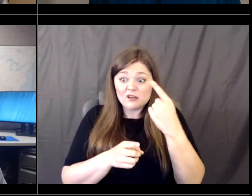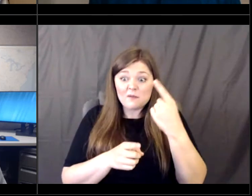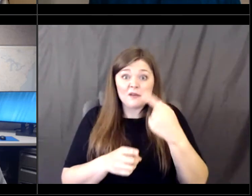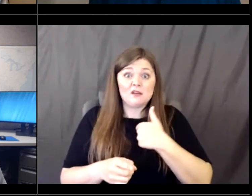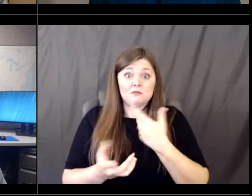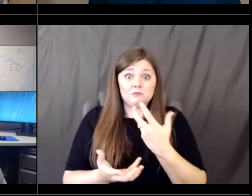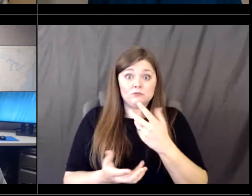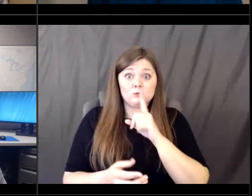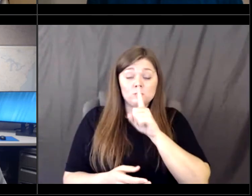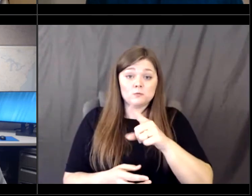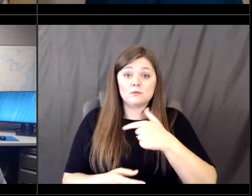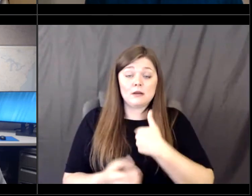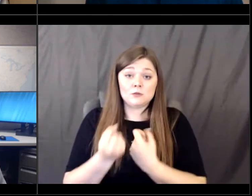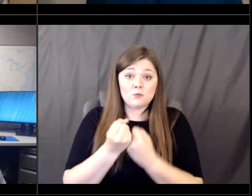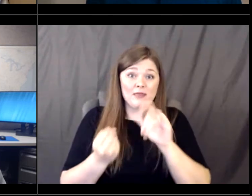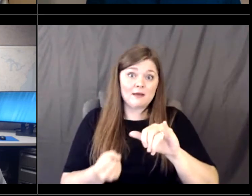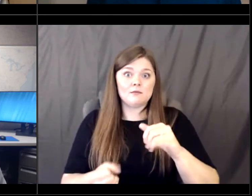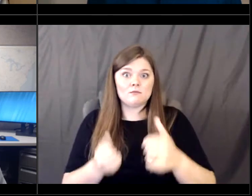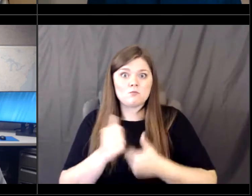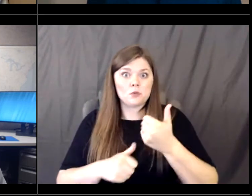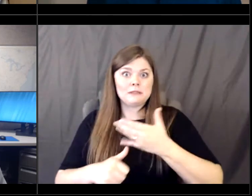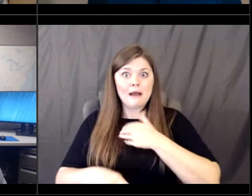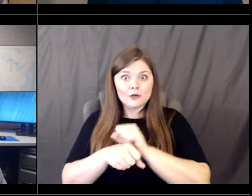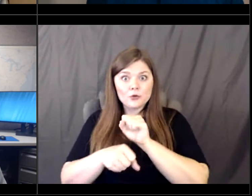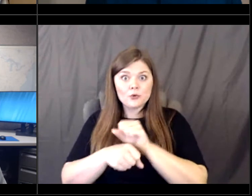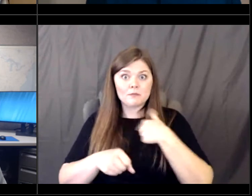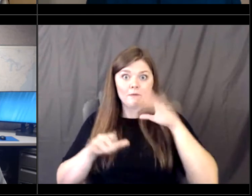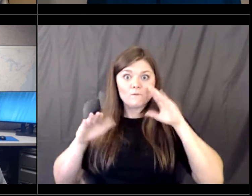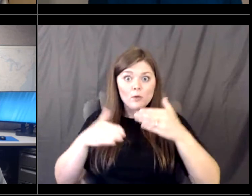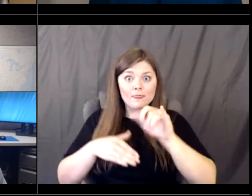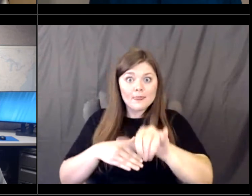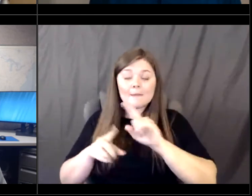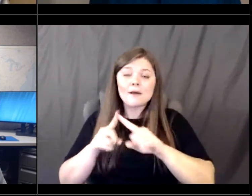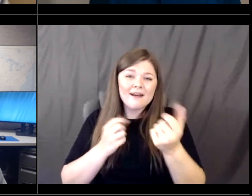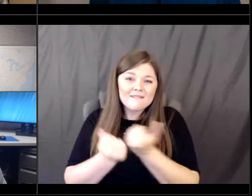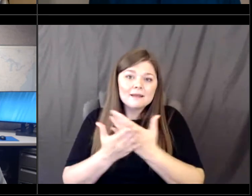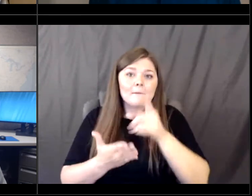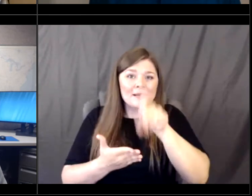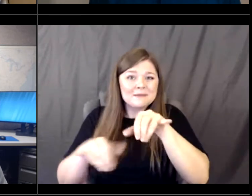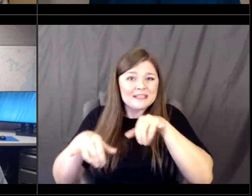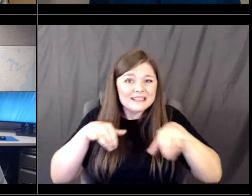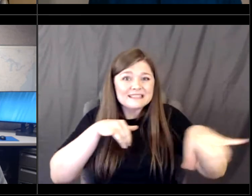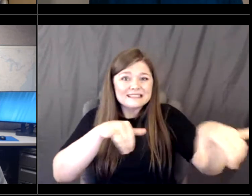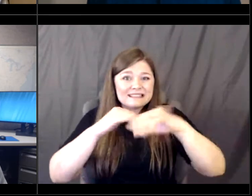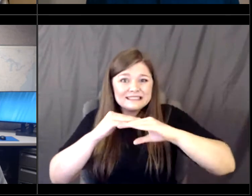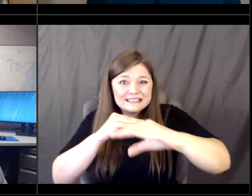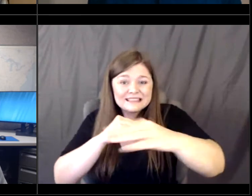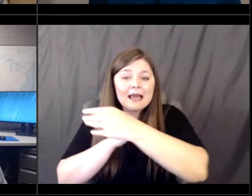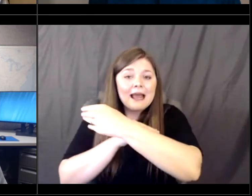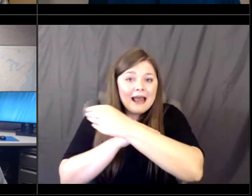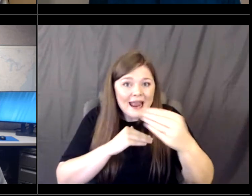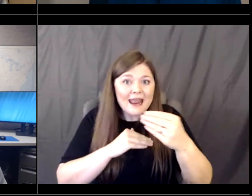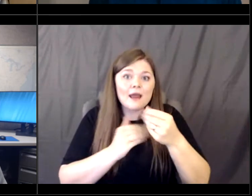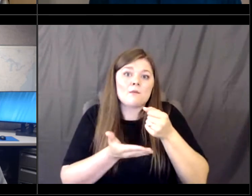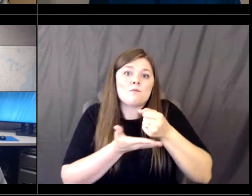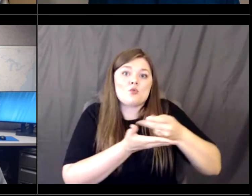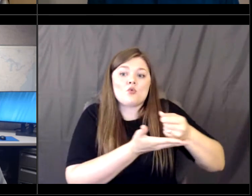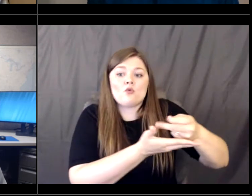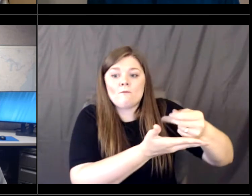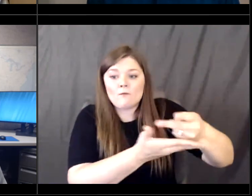So anything like that just needs to be consistent and has to have approval from several different agencies across the weather